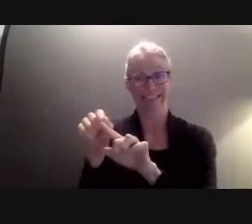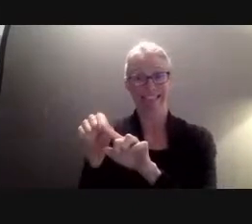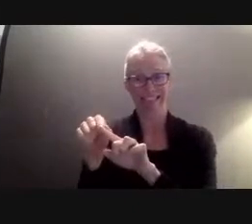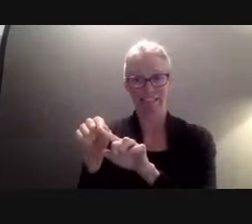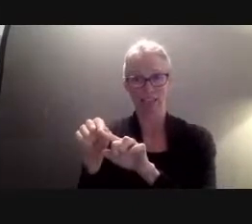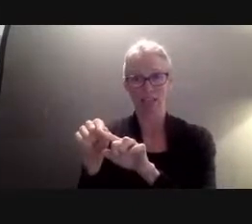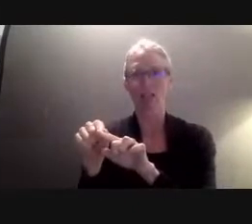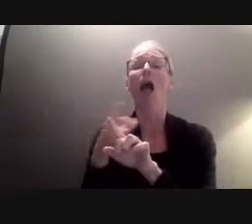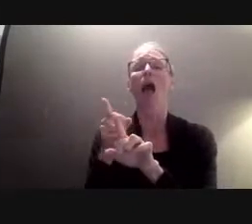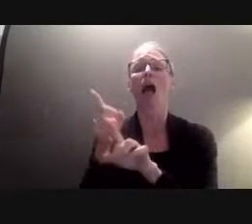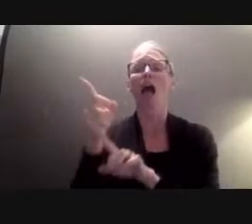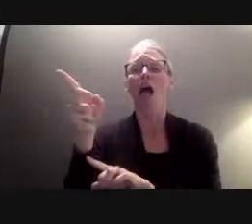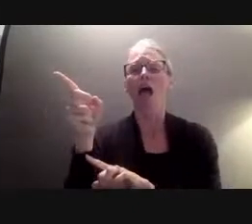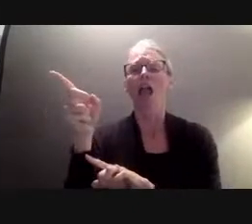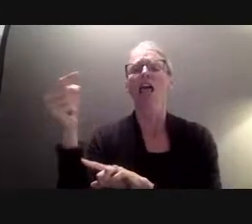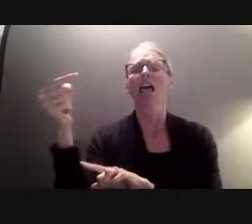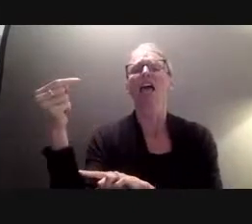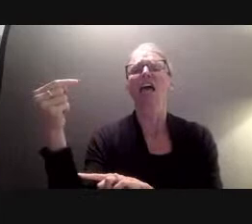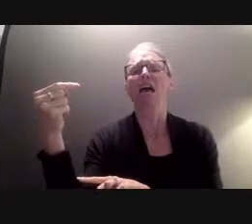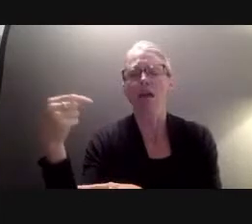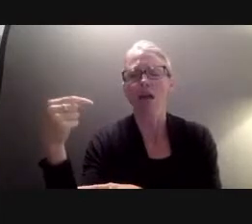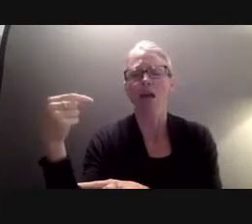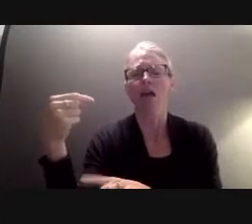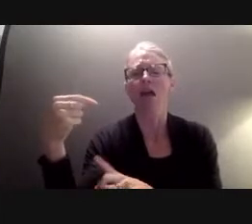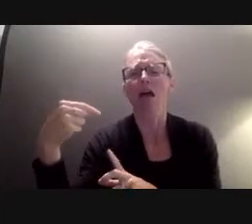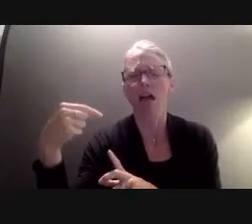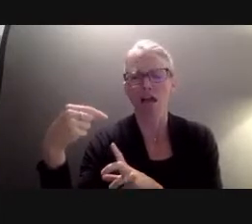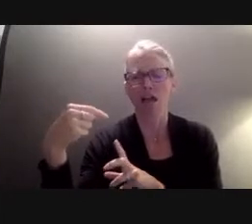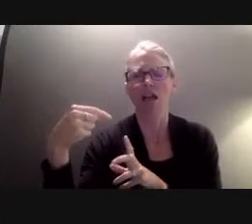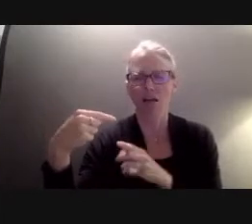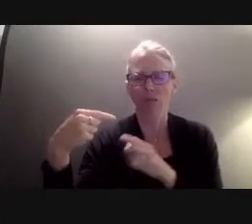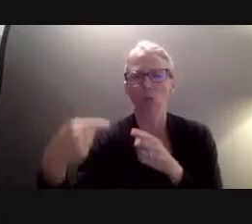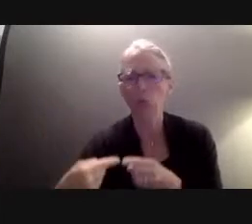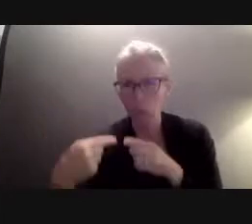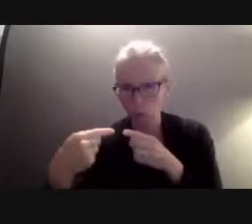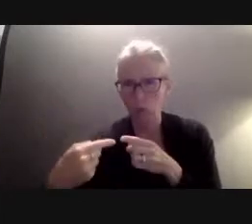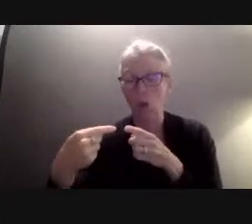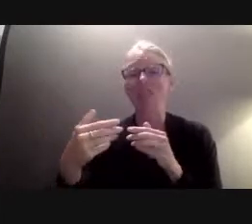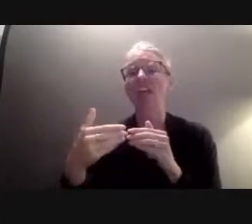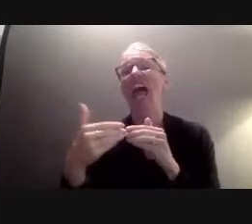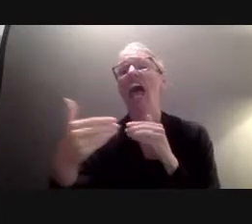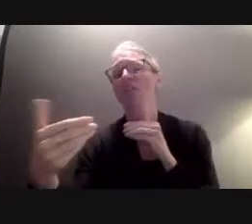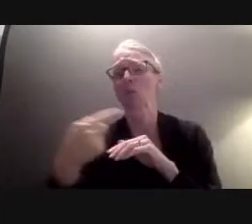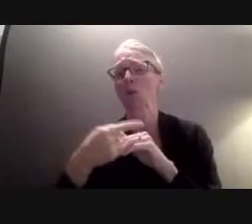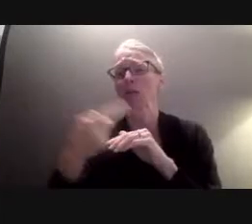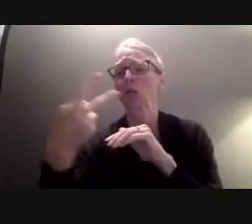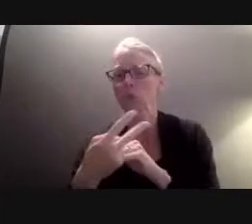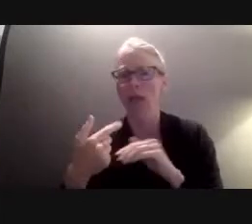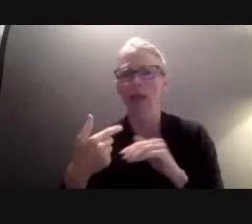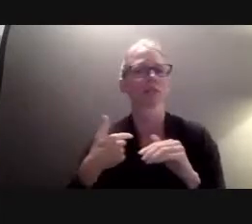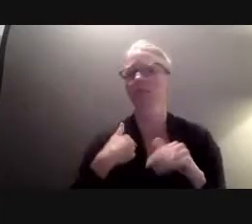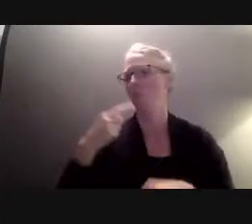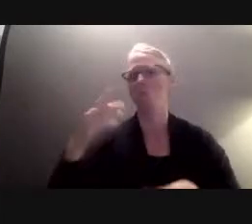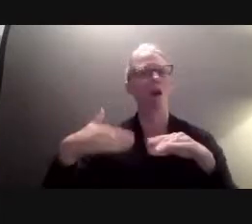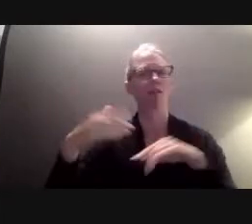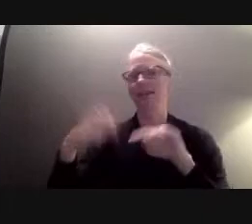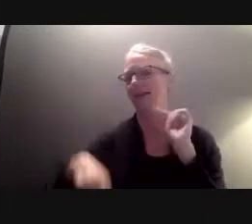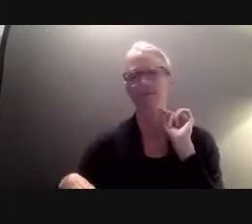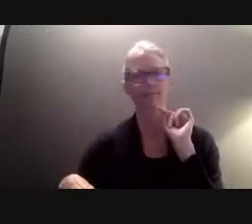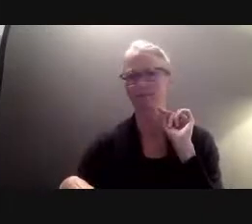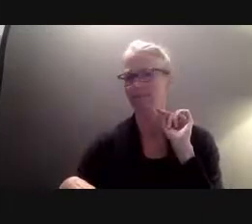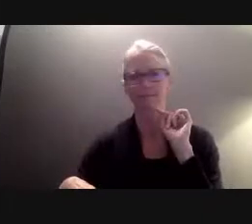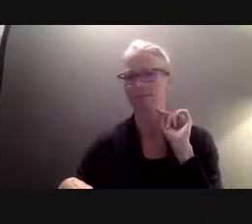way back, and me not walking for several days. I use some mobility devices. I definitely use hiking poles when